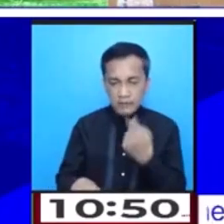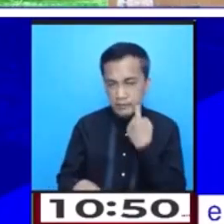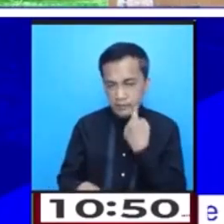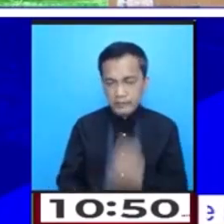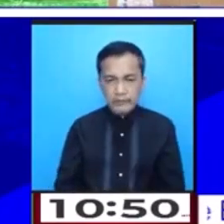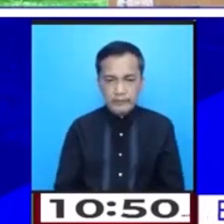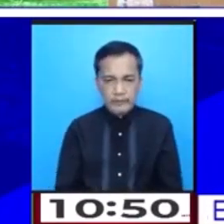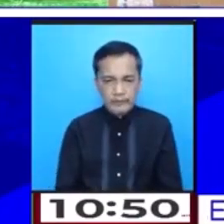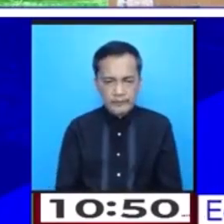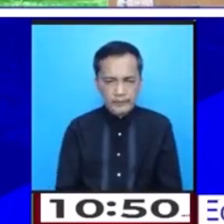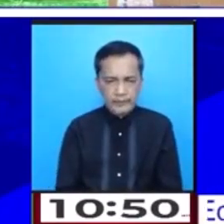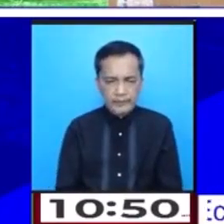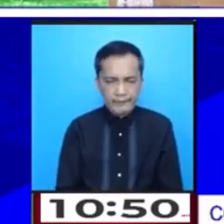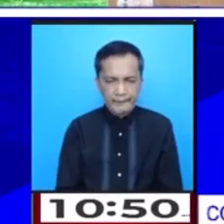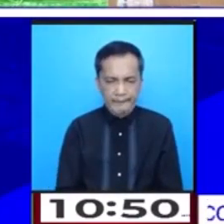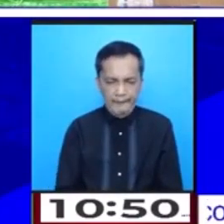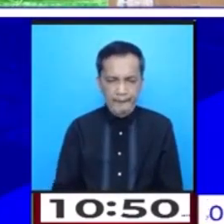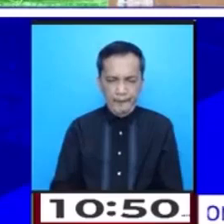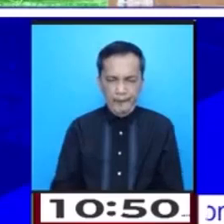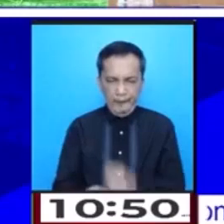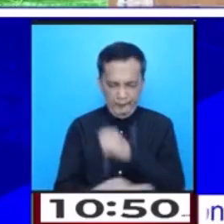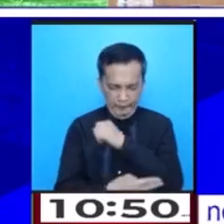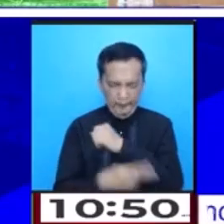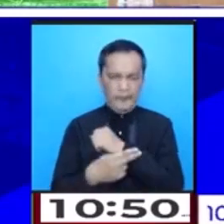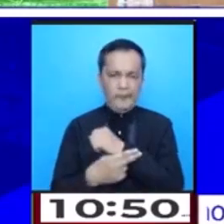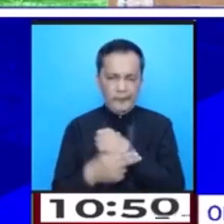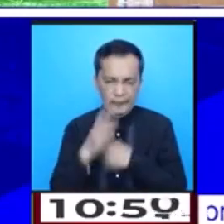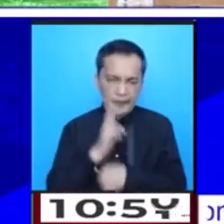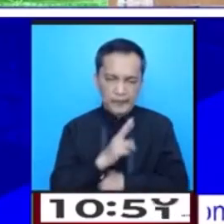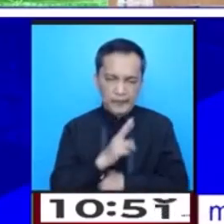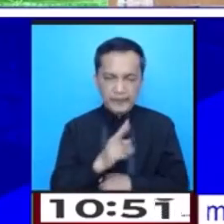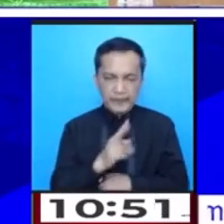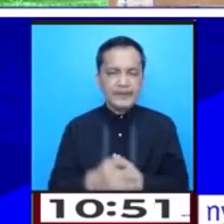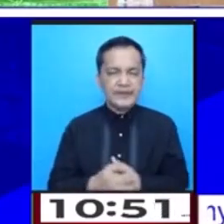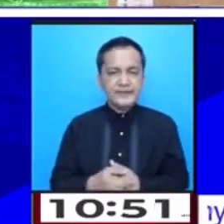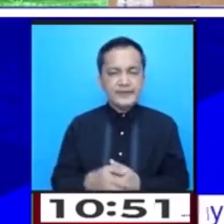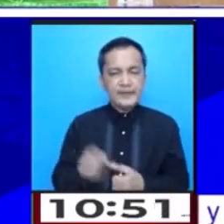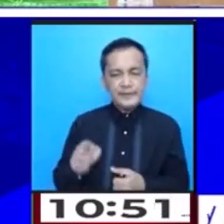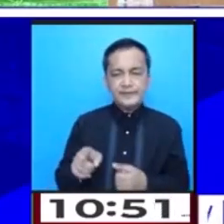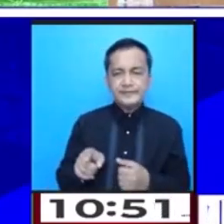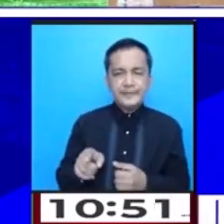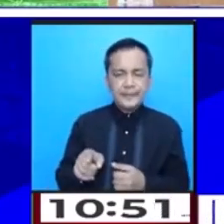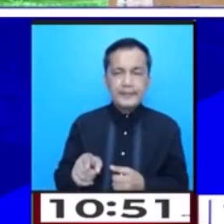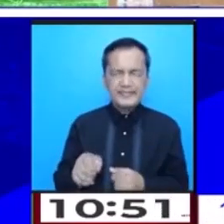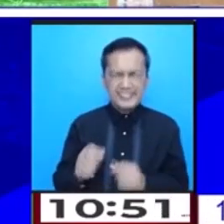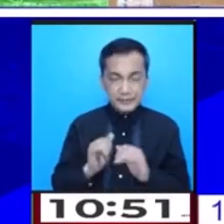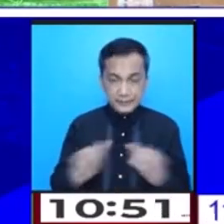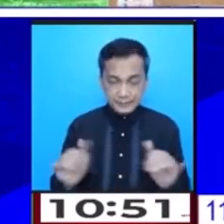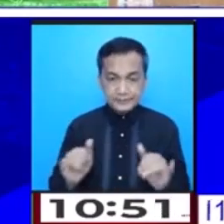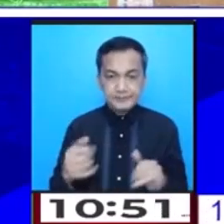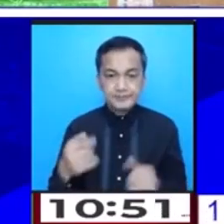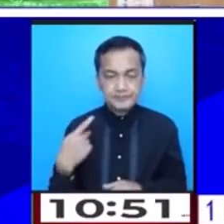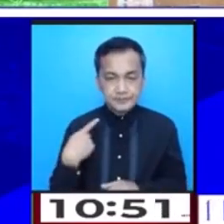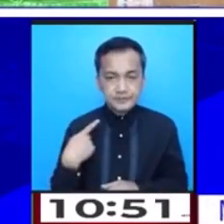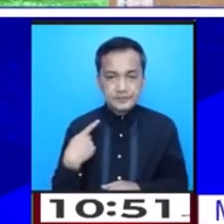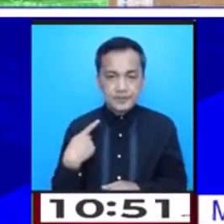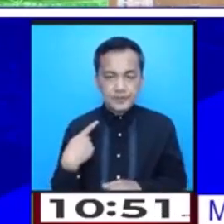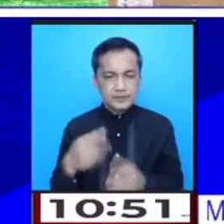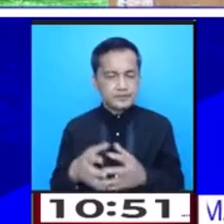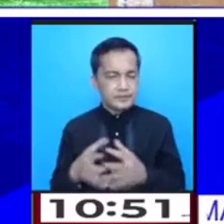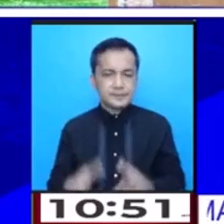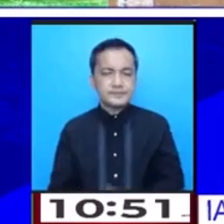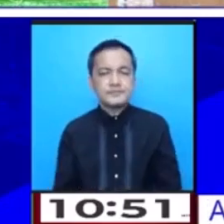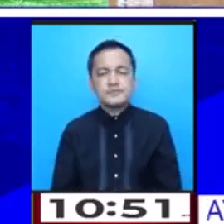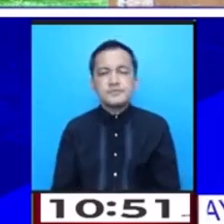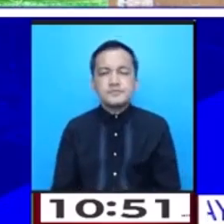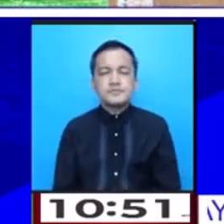accommodations, hotels, and so on. So there's still that much. And what will drive that